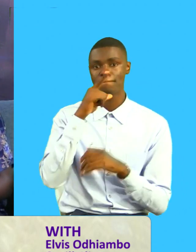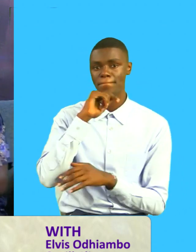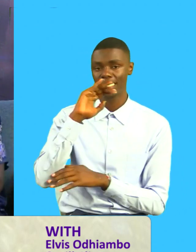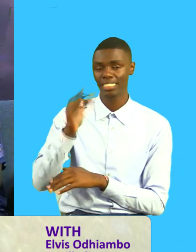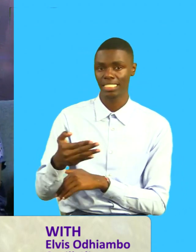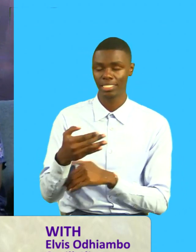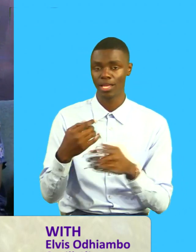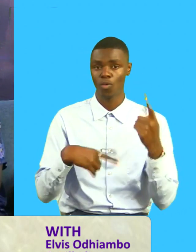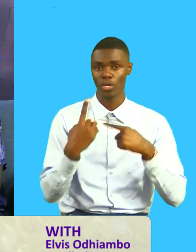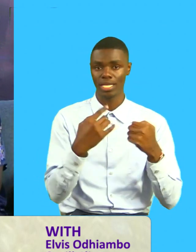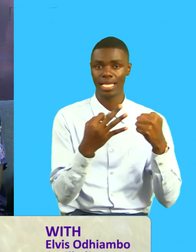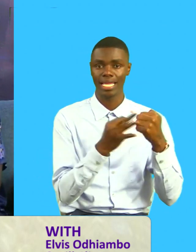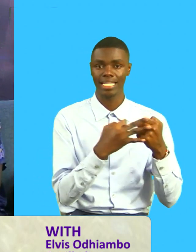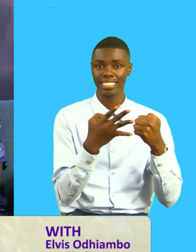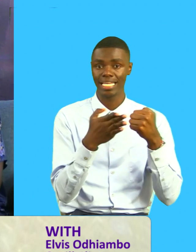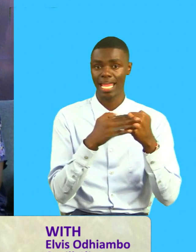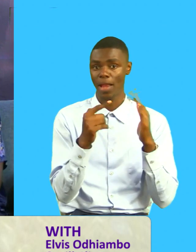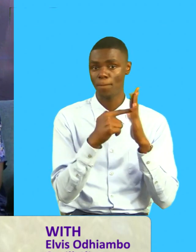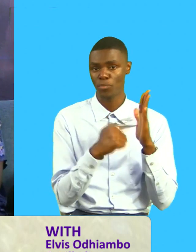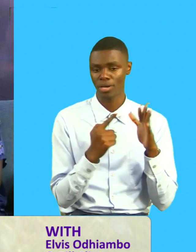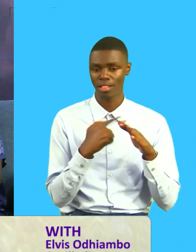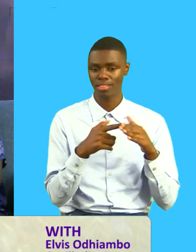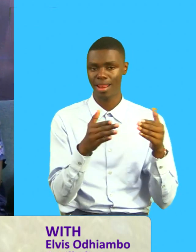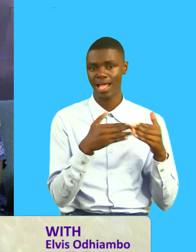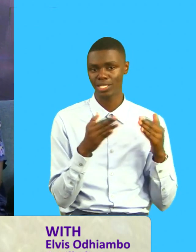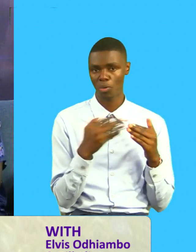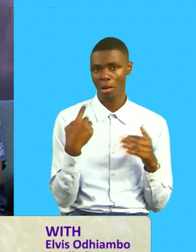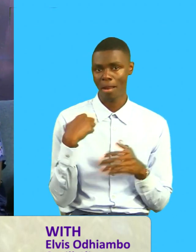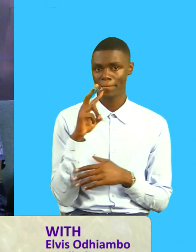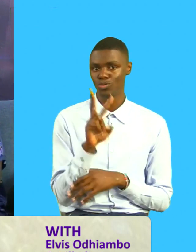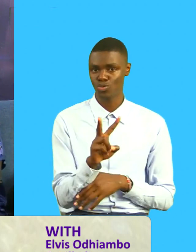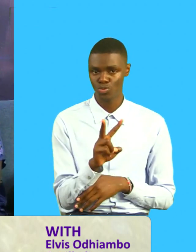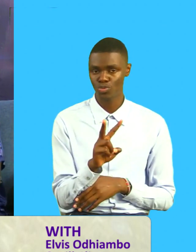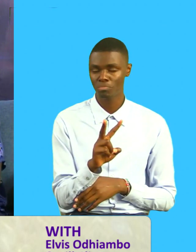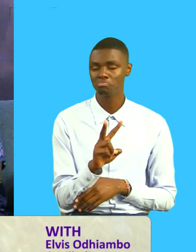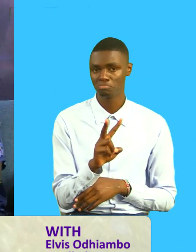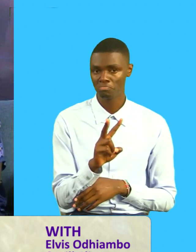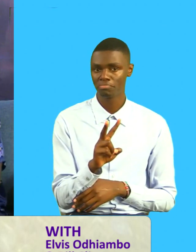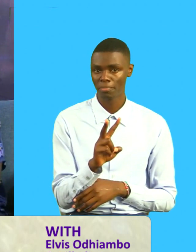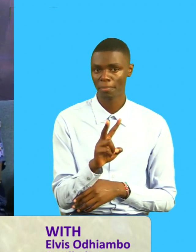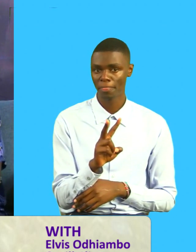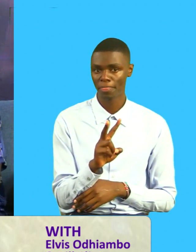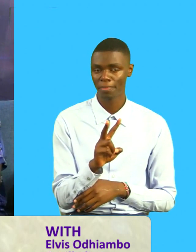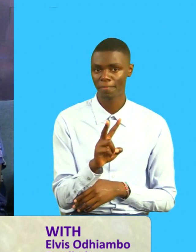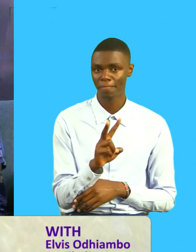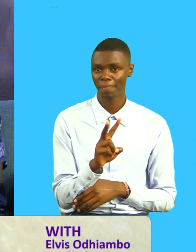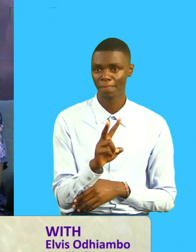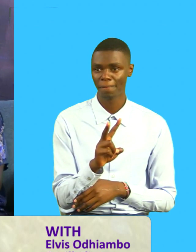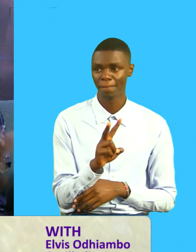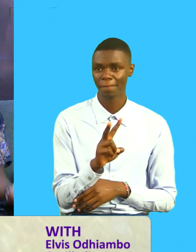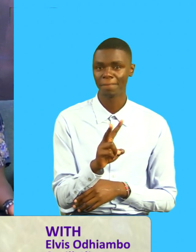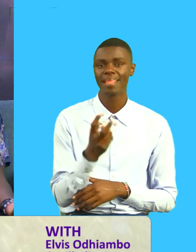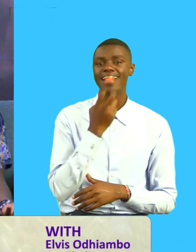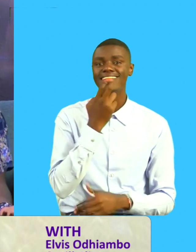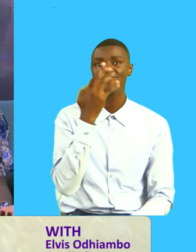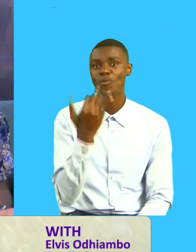with 89 points, and Arsenal, who really had a good run of this season, despite... Why are you